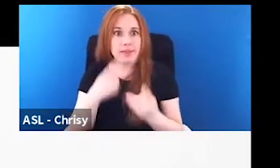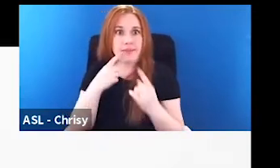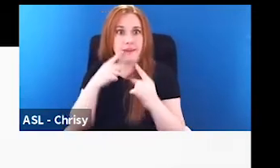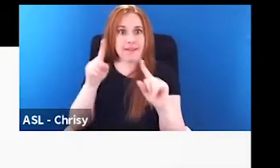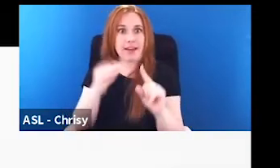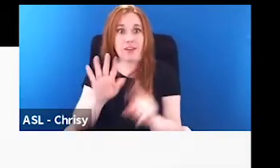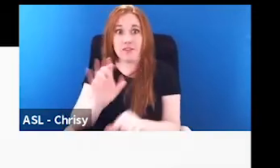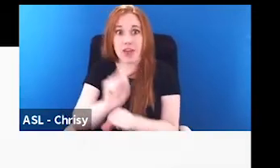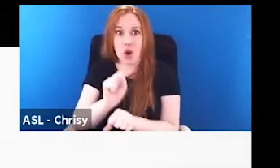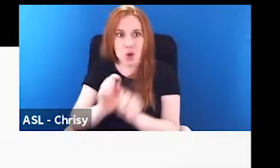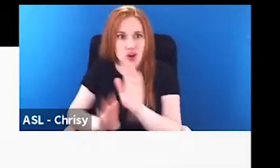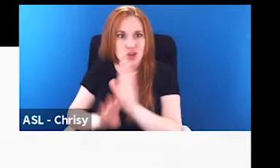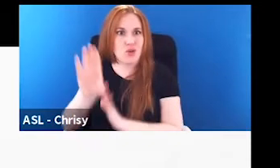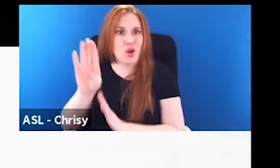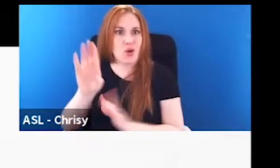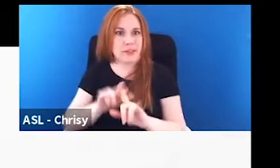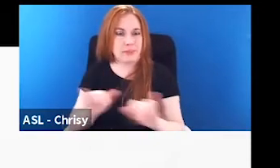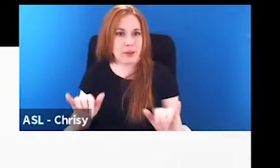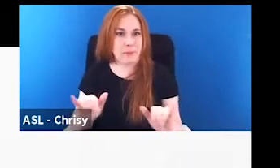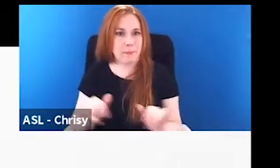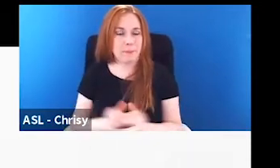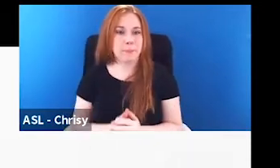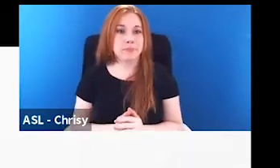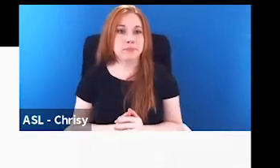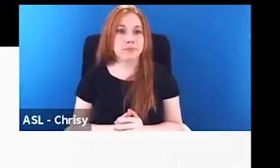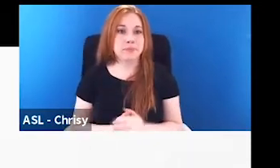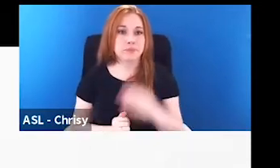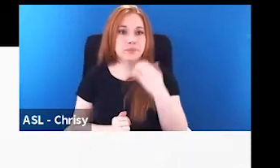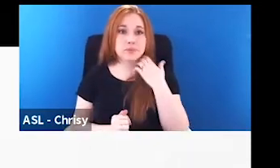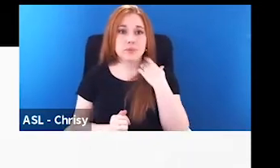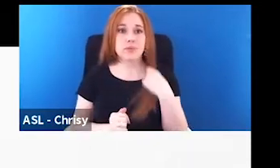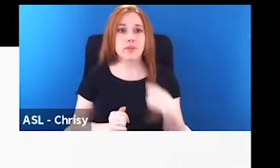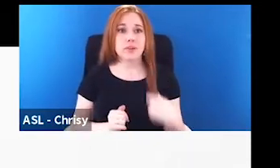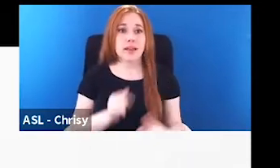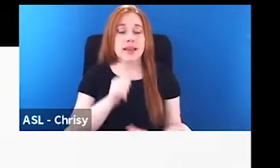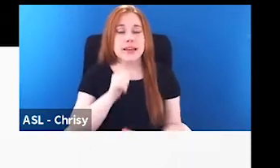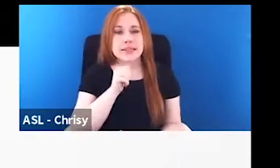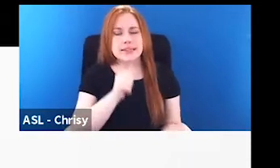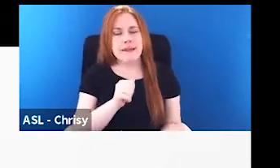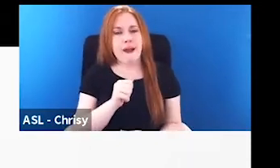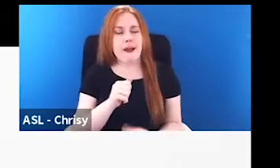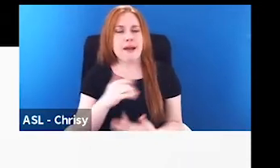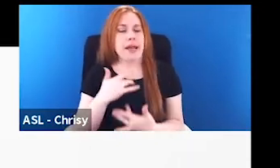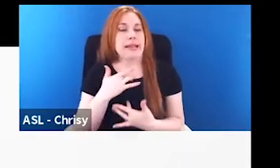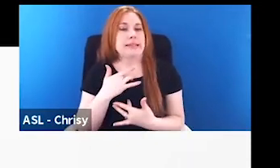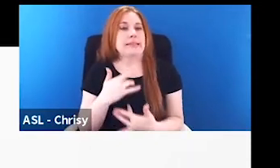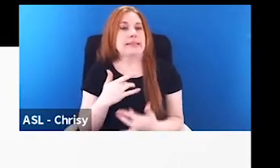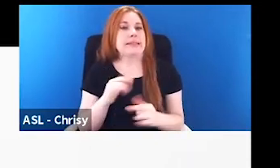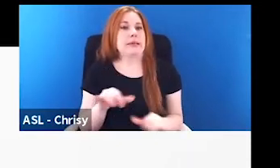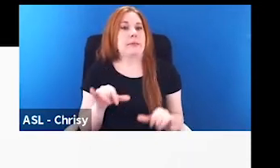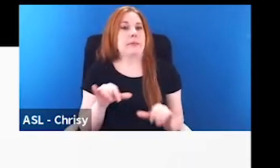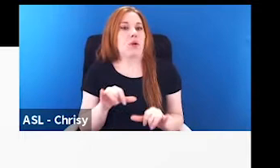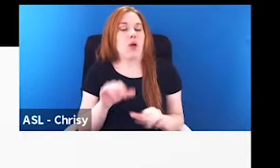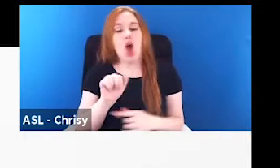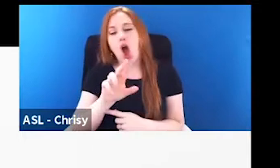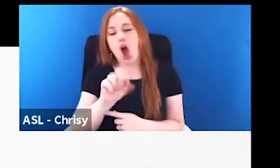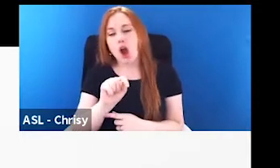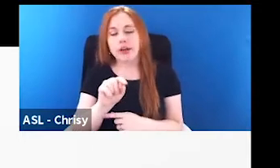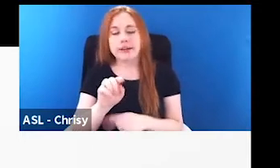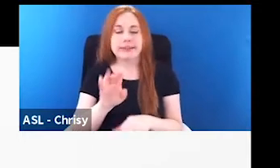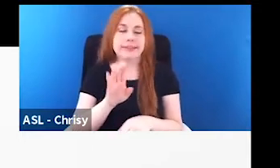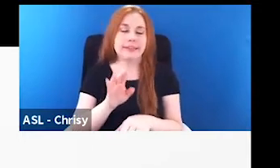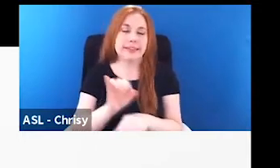work we're doing. And it's not a typical, our industry is not a